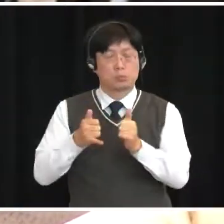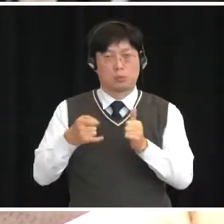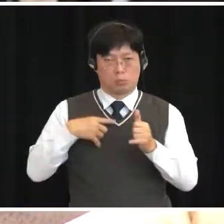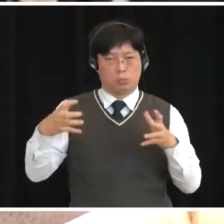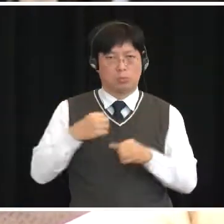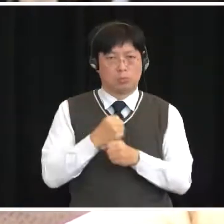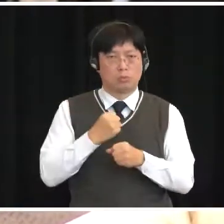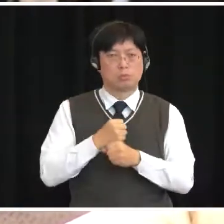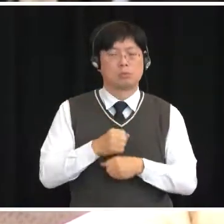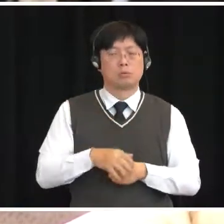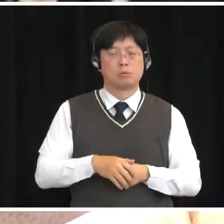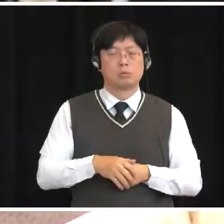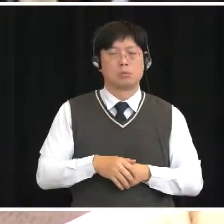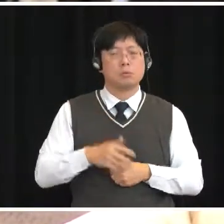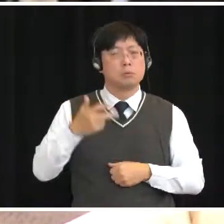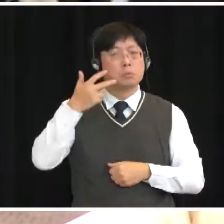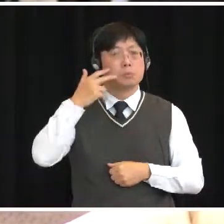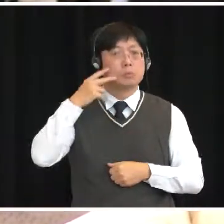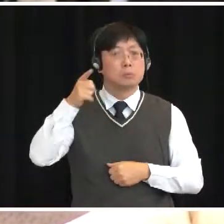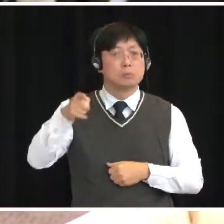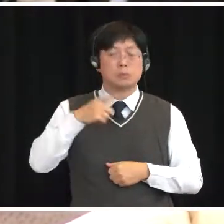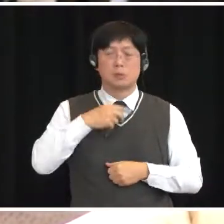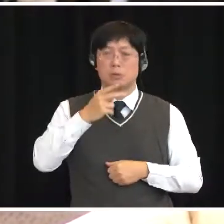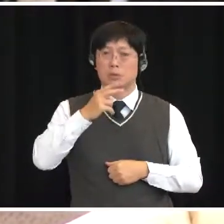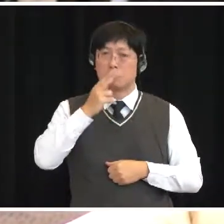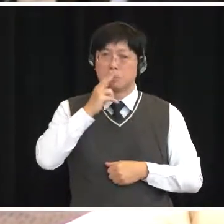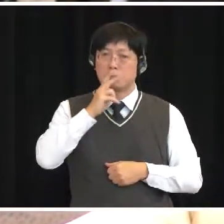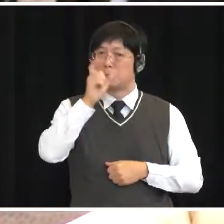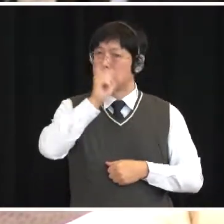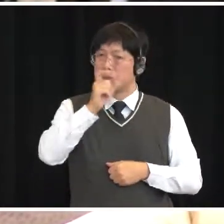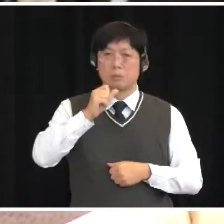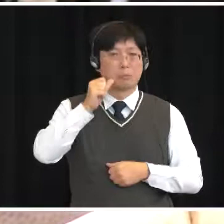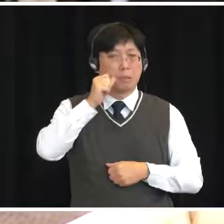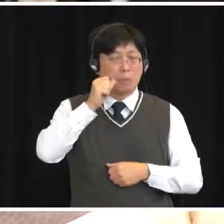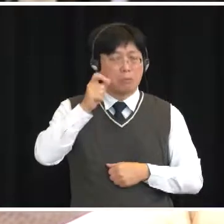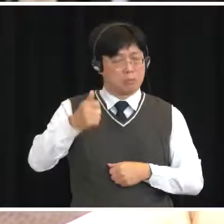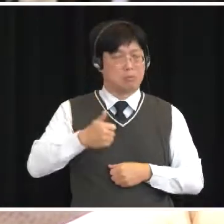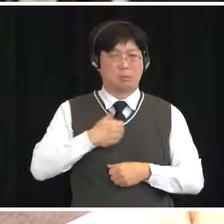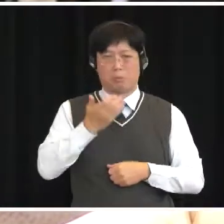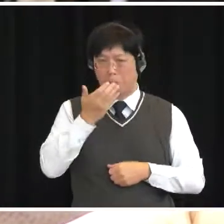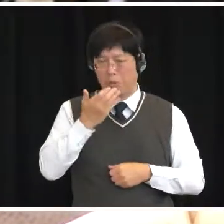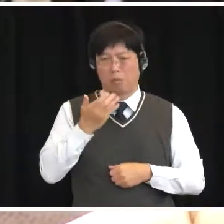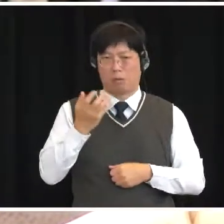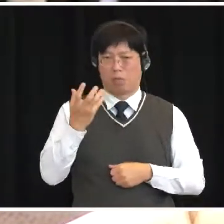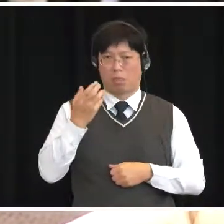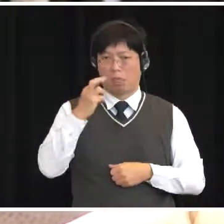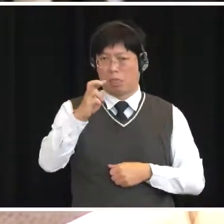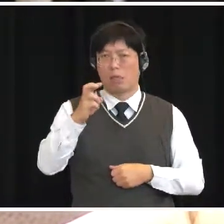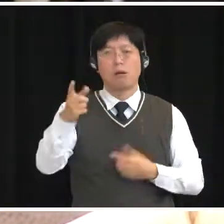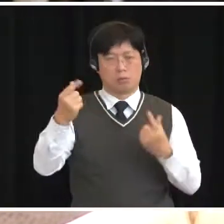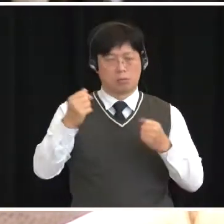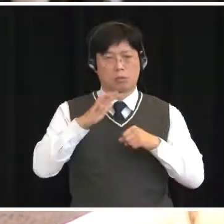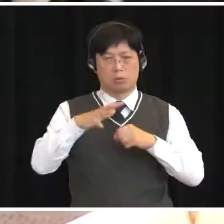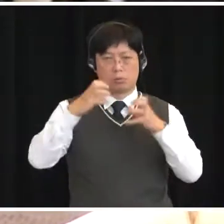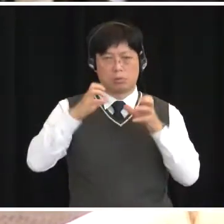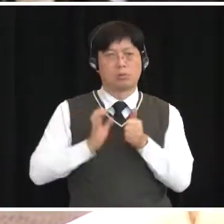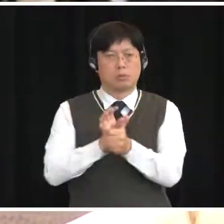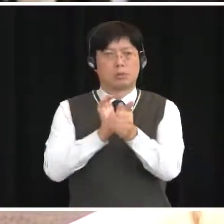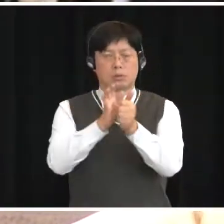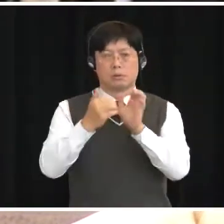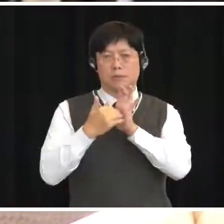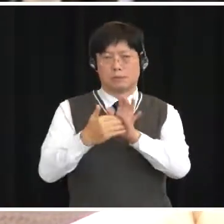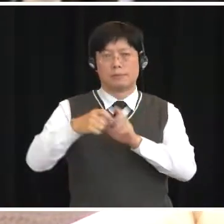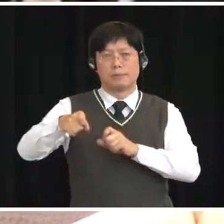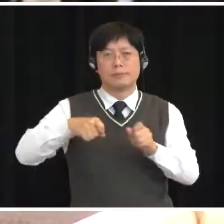promote safe indigenous communities. And in indigenous communities, people